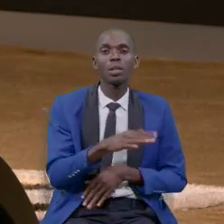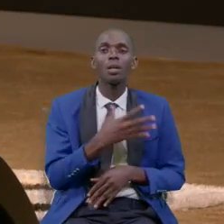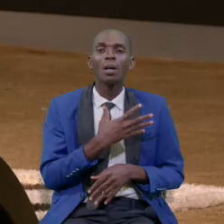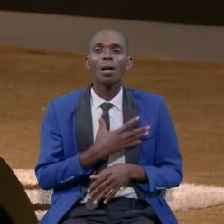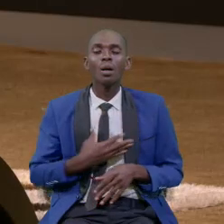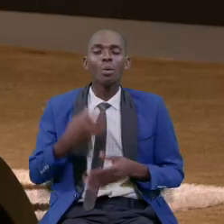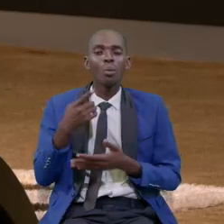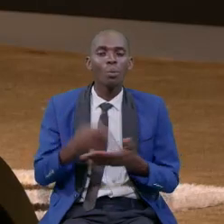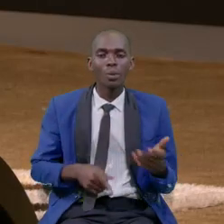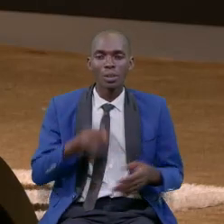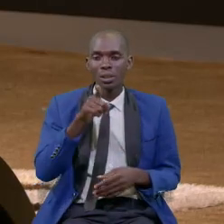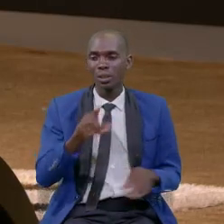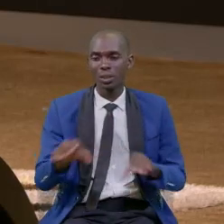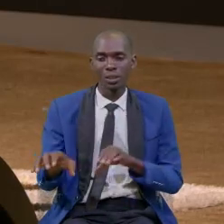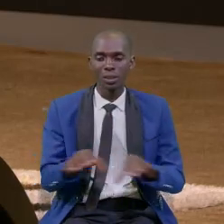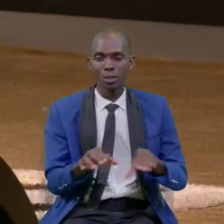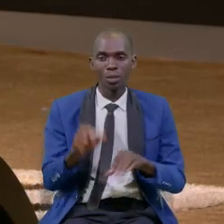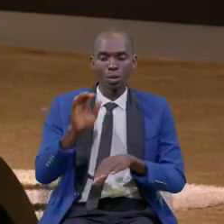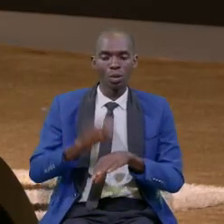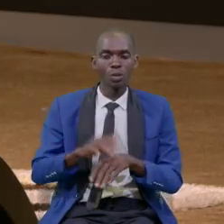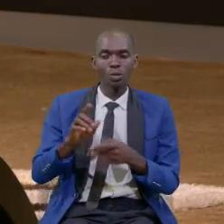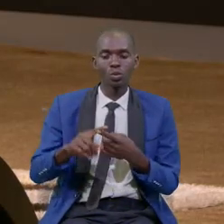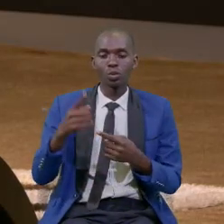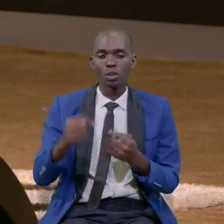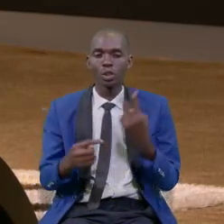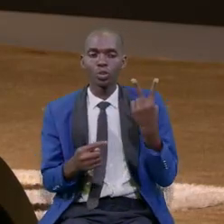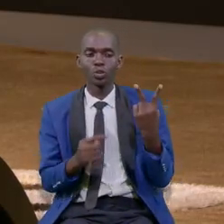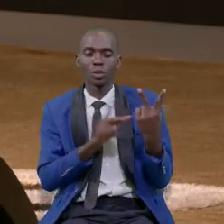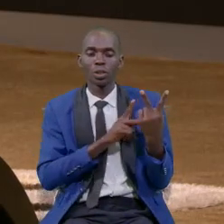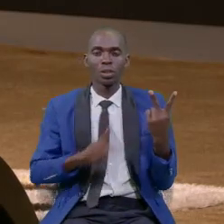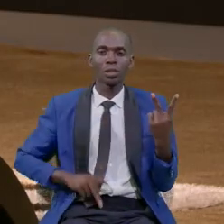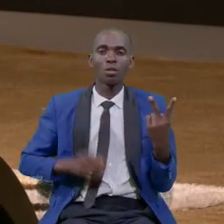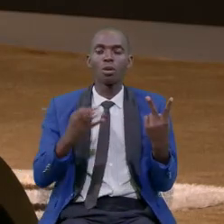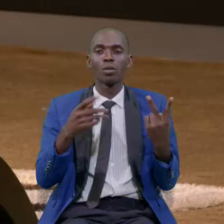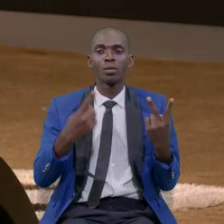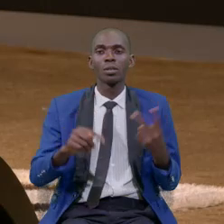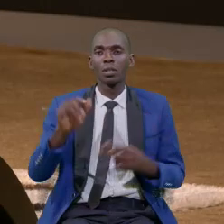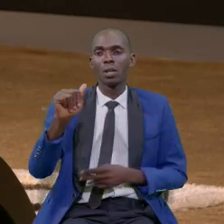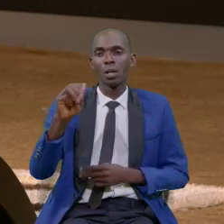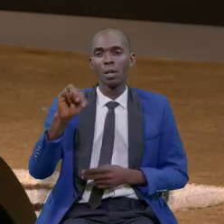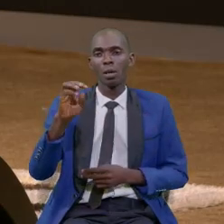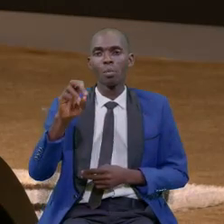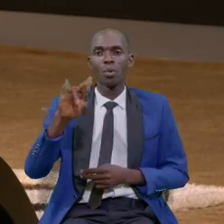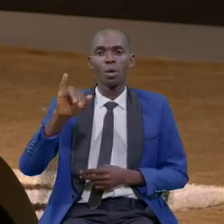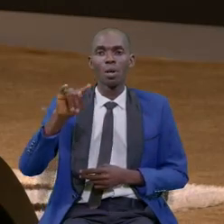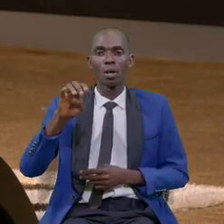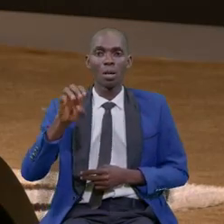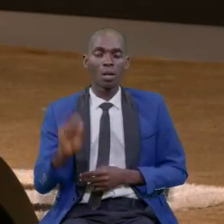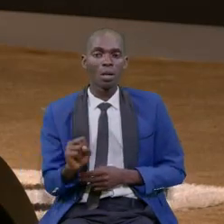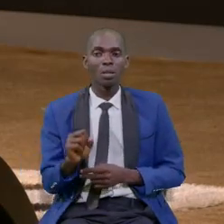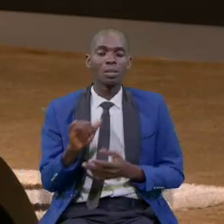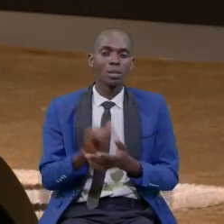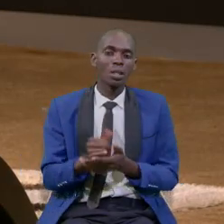what ye did unto the two kings of the Amorites that were on